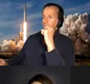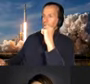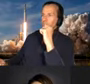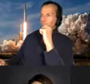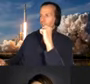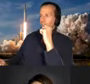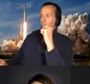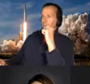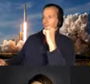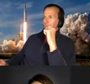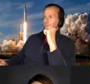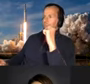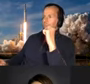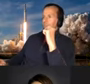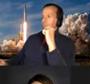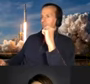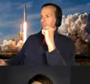All right, which brings me to this,